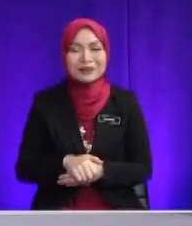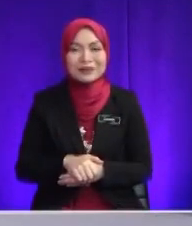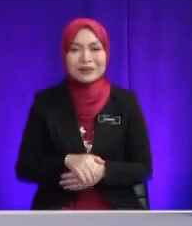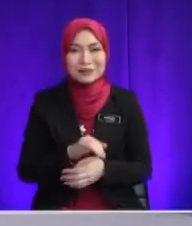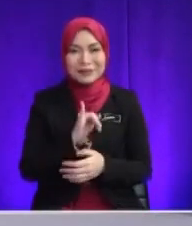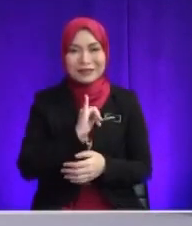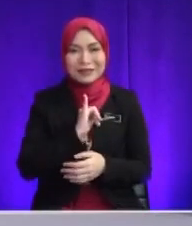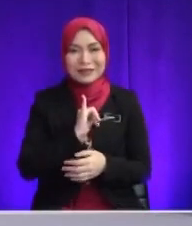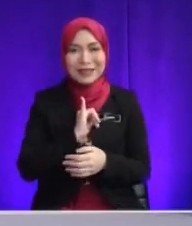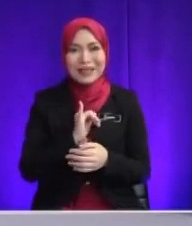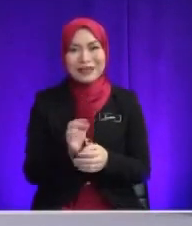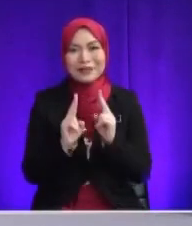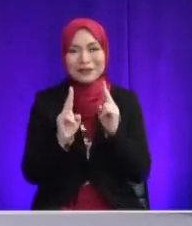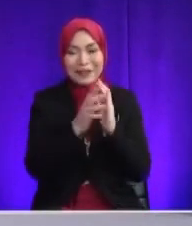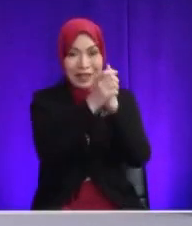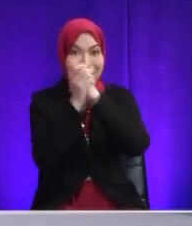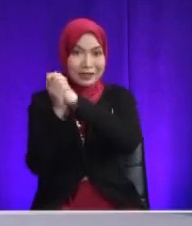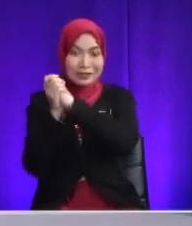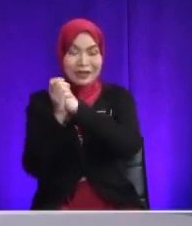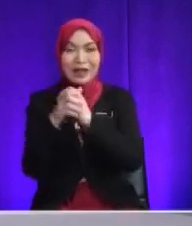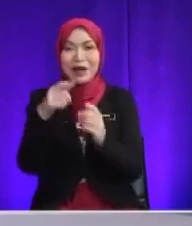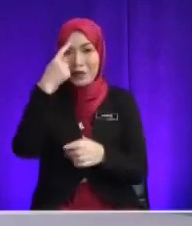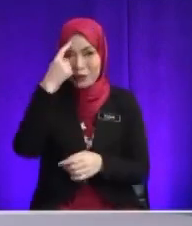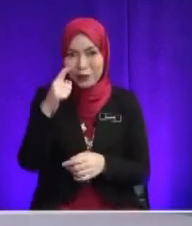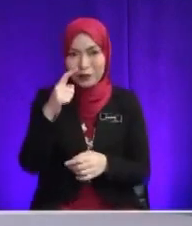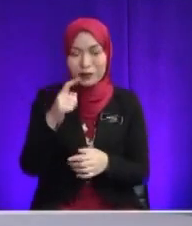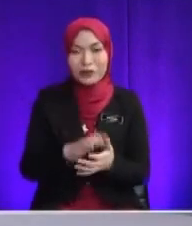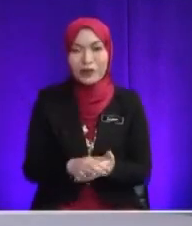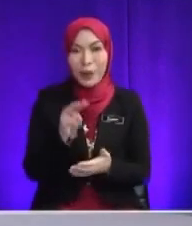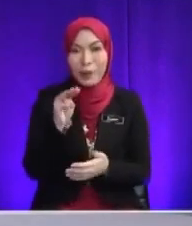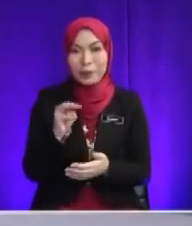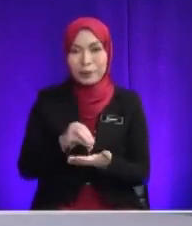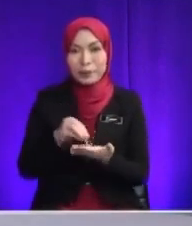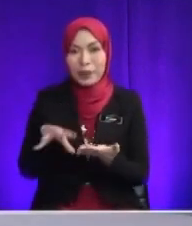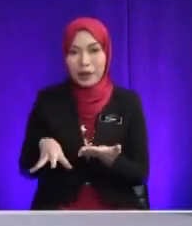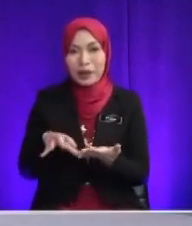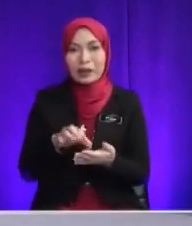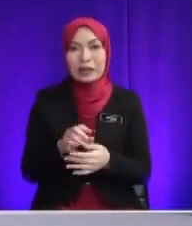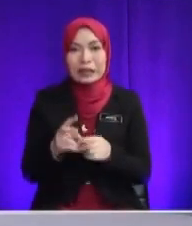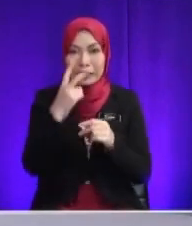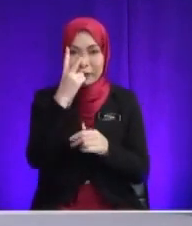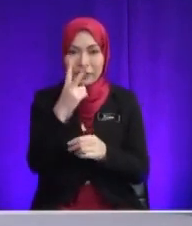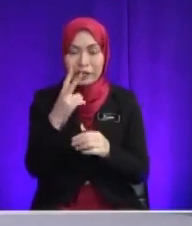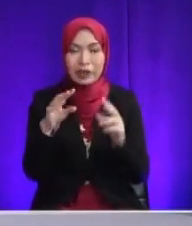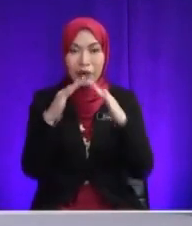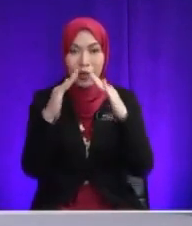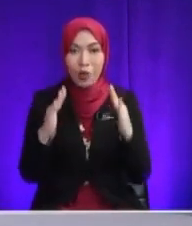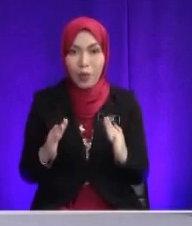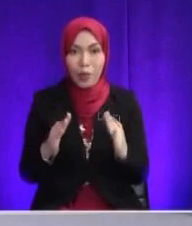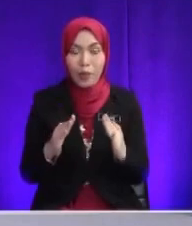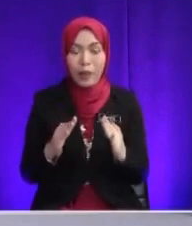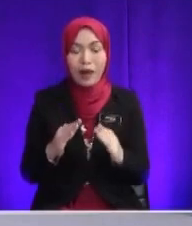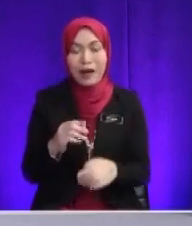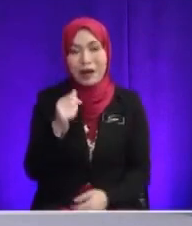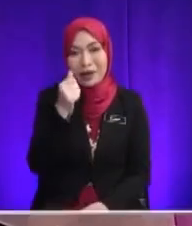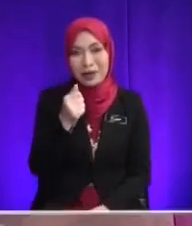And also, for those of us watching at home and for those of us who want to get more material and extra material for today's topic, where can they find